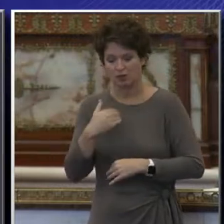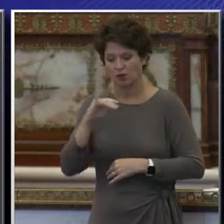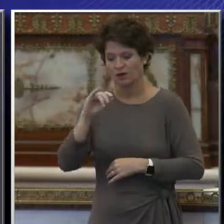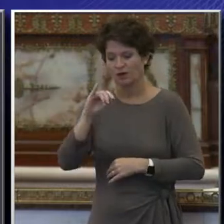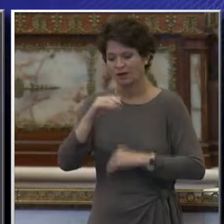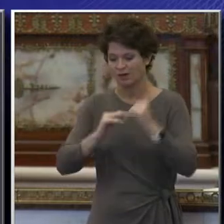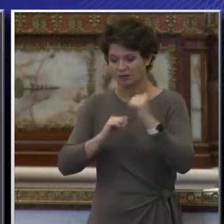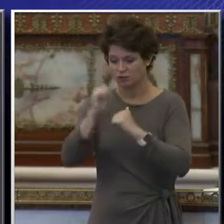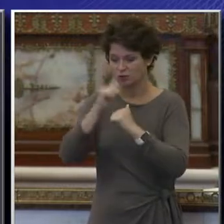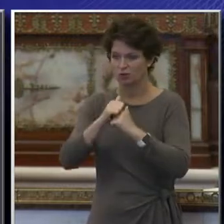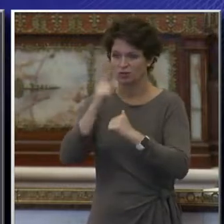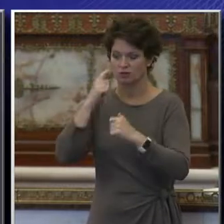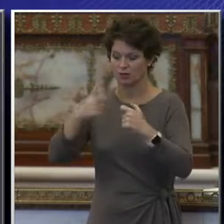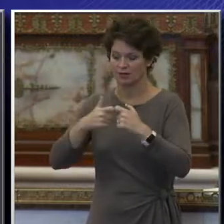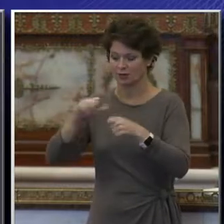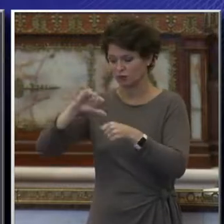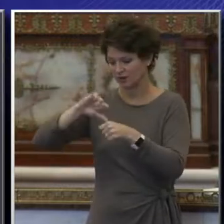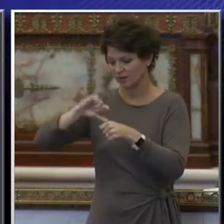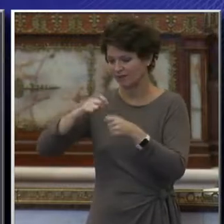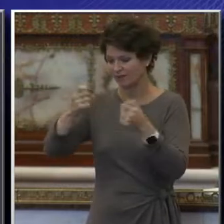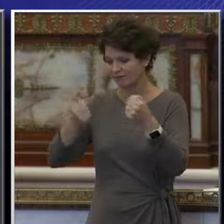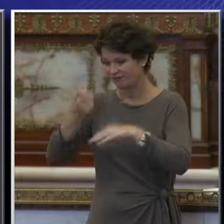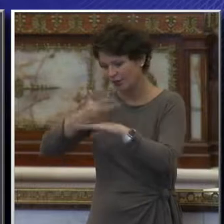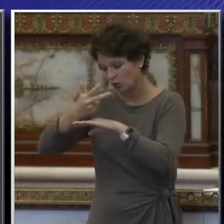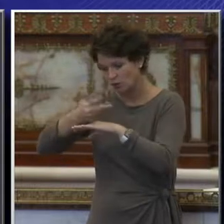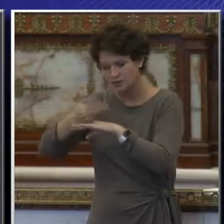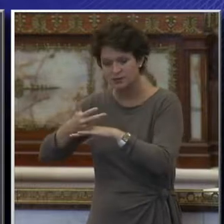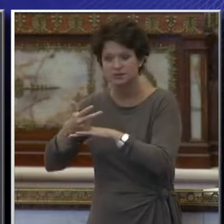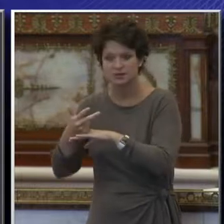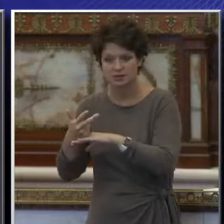for electric vehicles. We see that as being